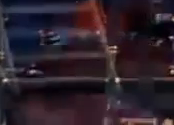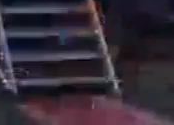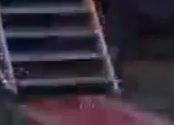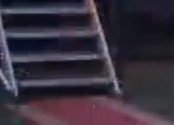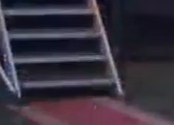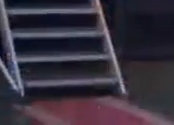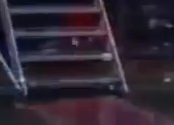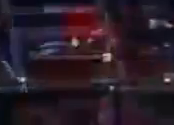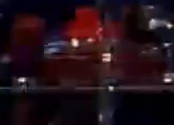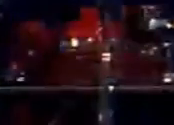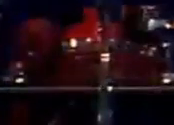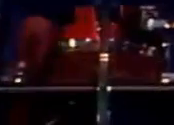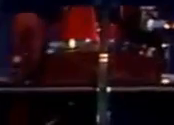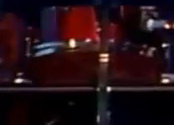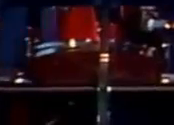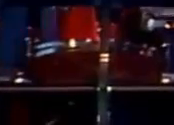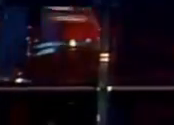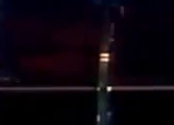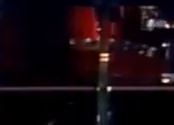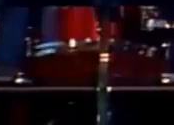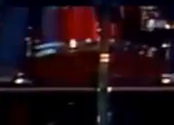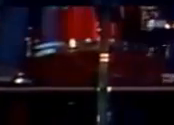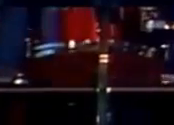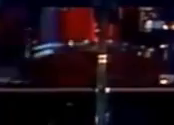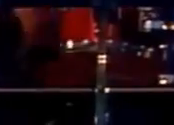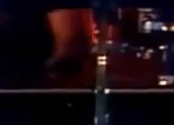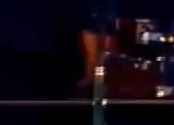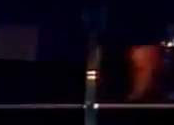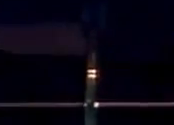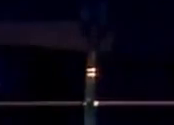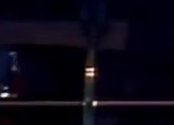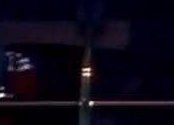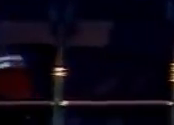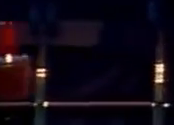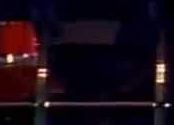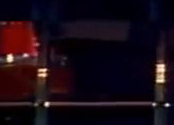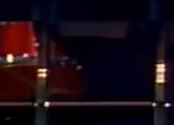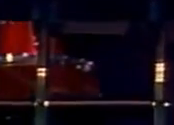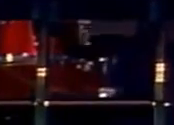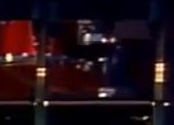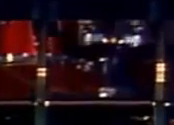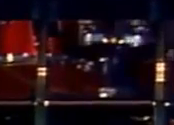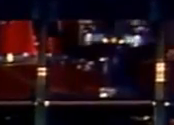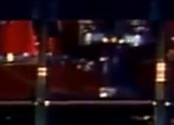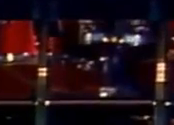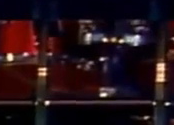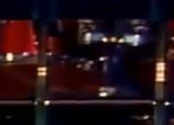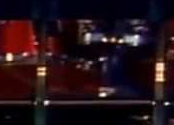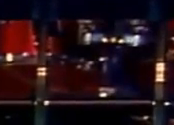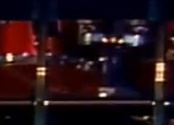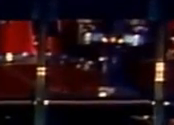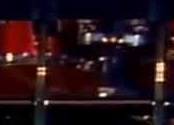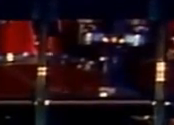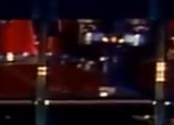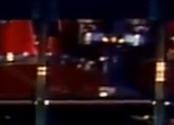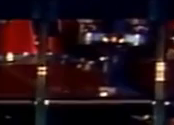Hallelujah! Hallelujah! Hallelujah, bana b'Imana. Hallelujah, children of God. Yes, abaha umugisha. May the Lord bless